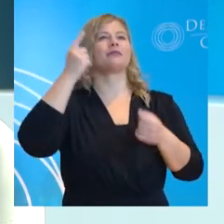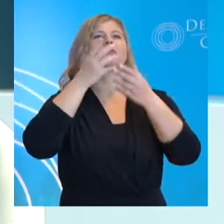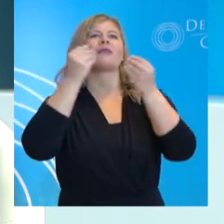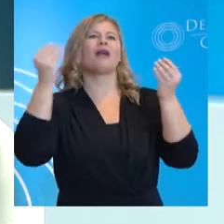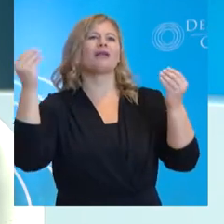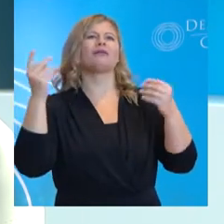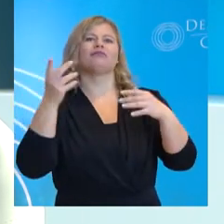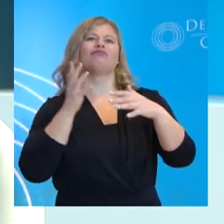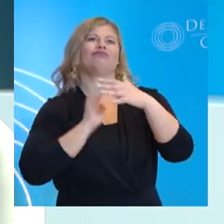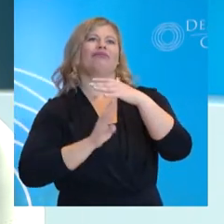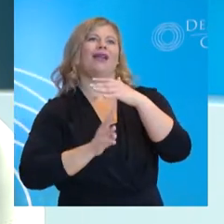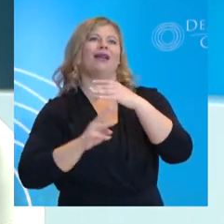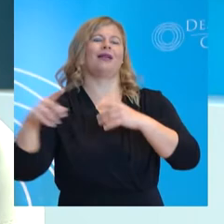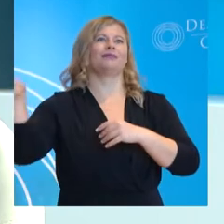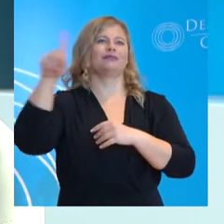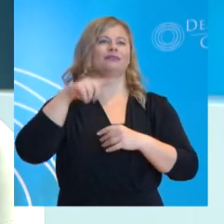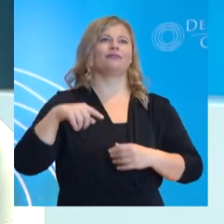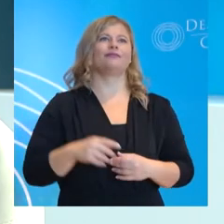seekers,